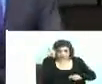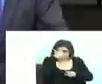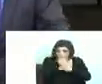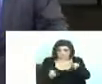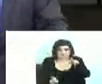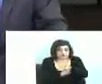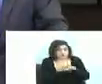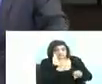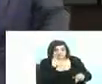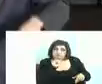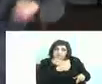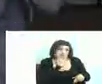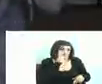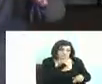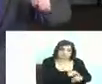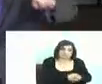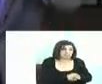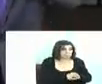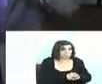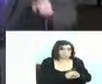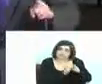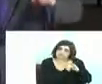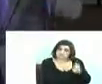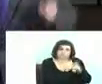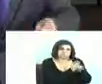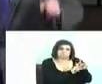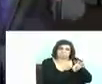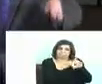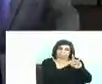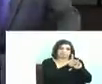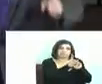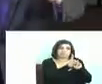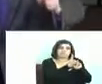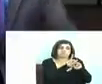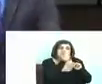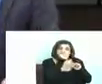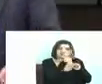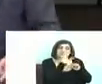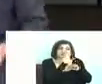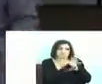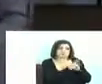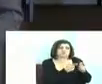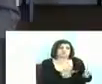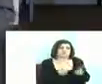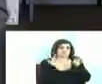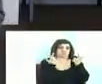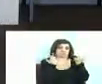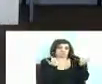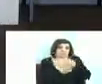be pretty. You better run and run for your life.